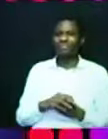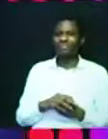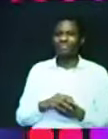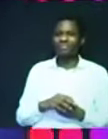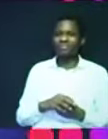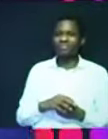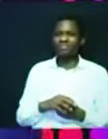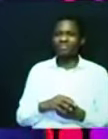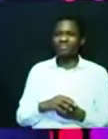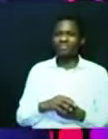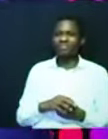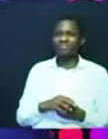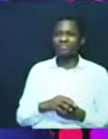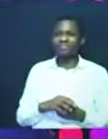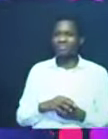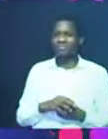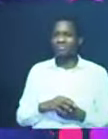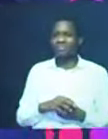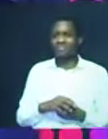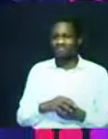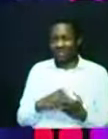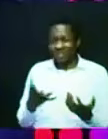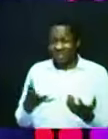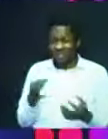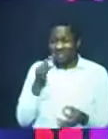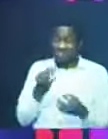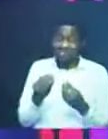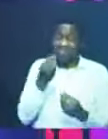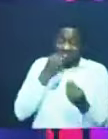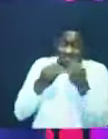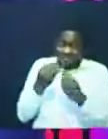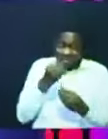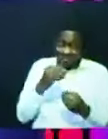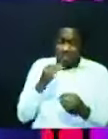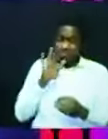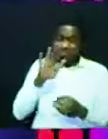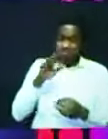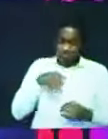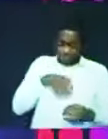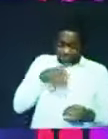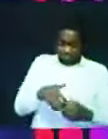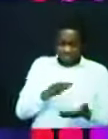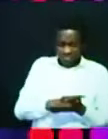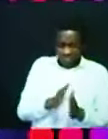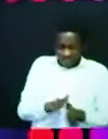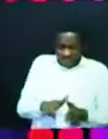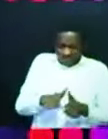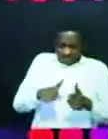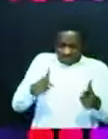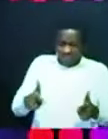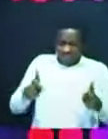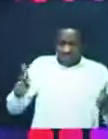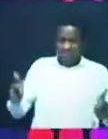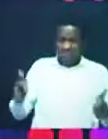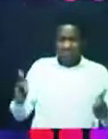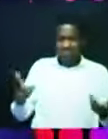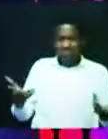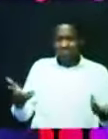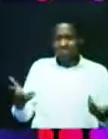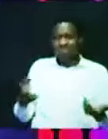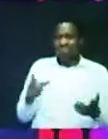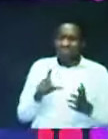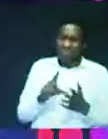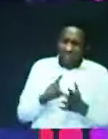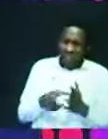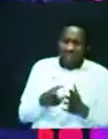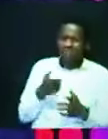opening like this. Soon, you have to swallow the whole of this lectin." See, so yeah, me eat kakra and kakra. Ena, it sounds